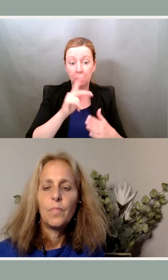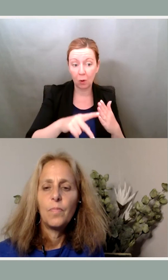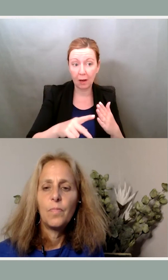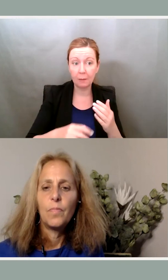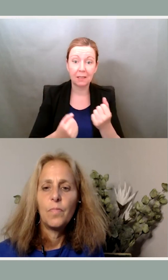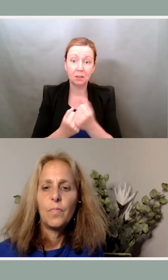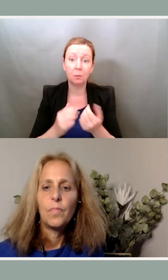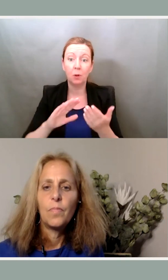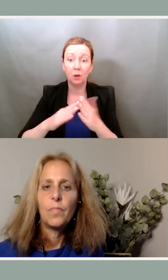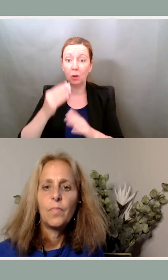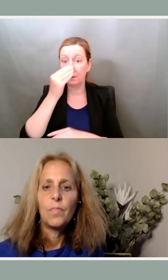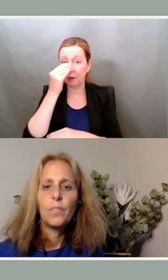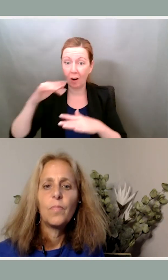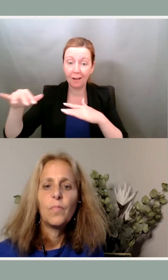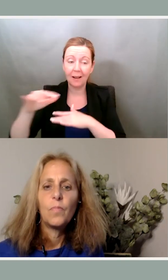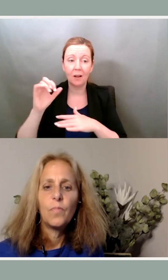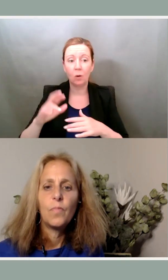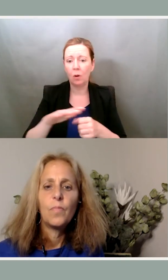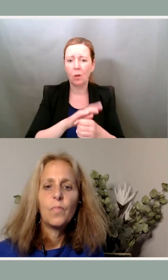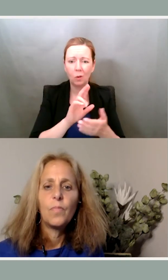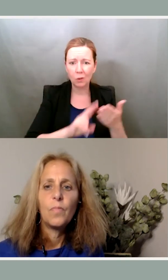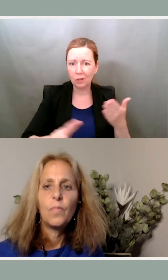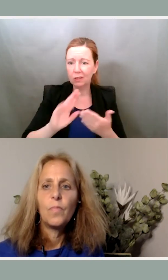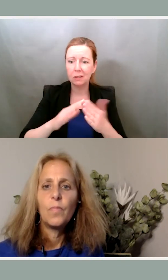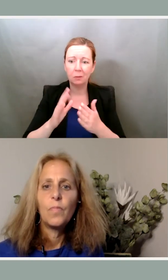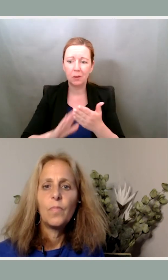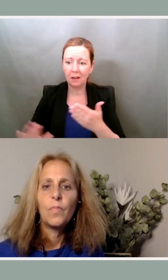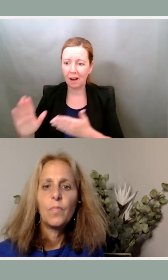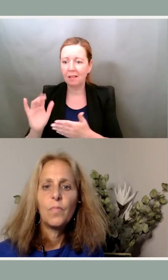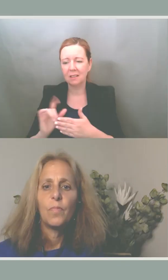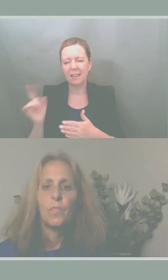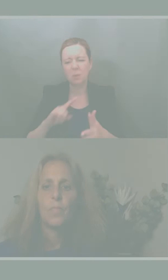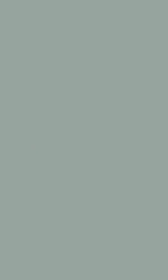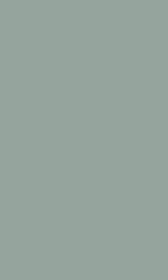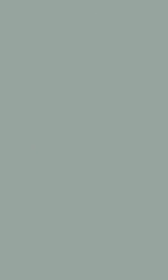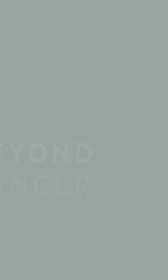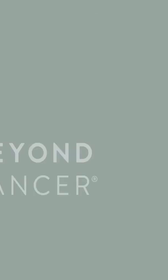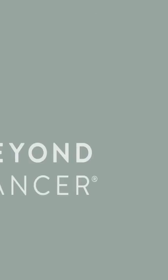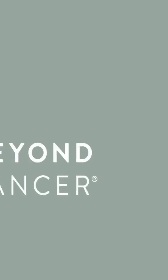urban gardening or the local university or like community college. That's where I would start looking.